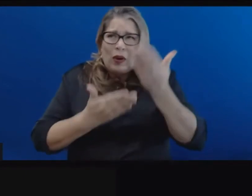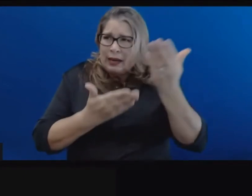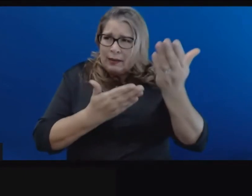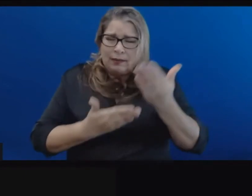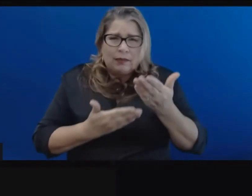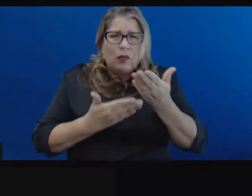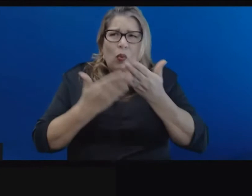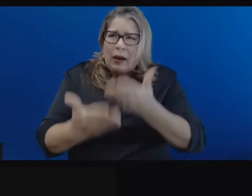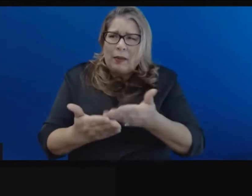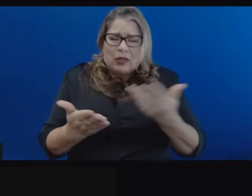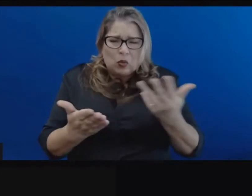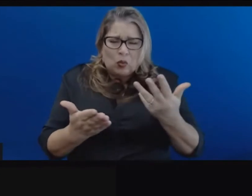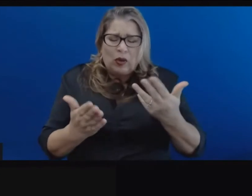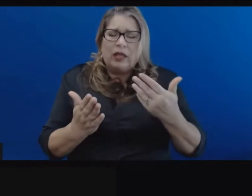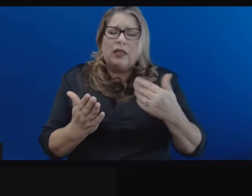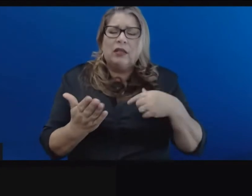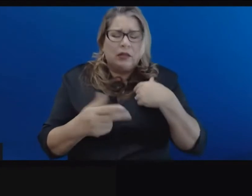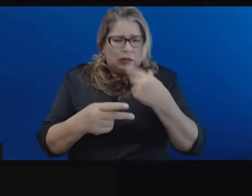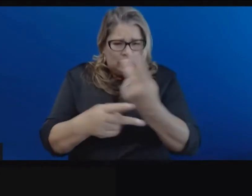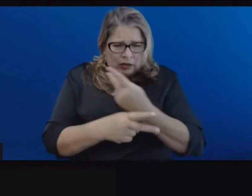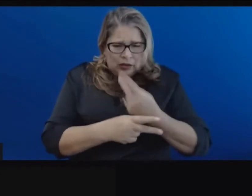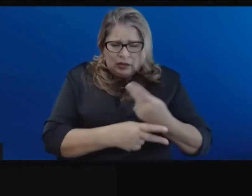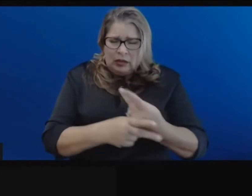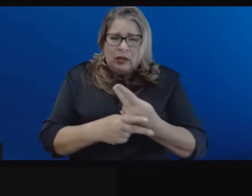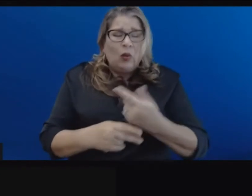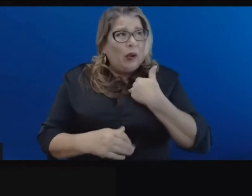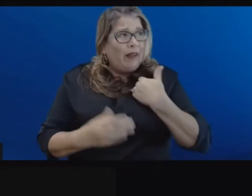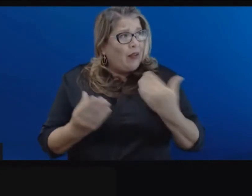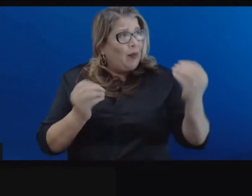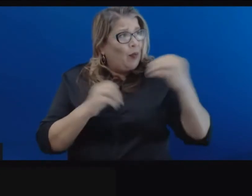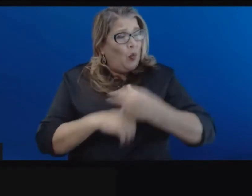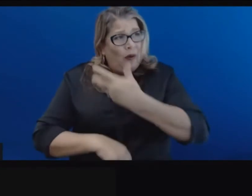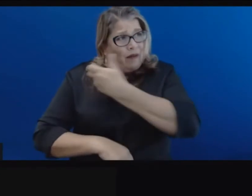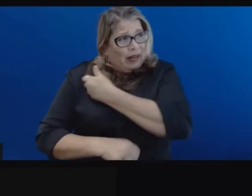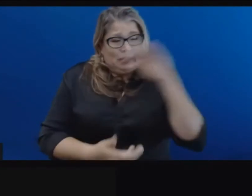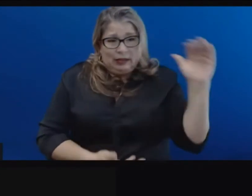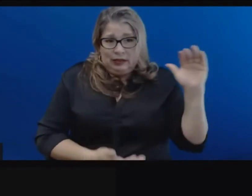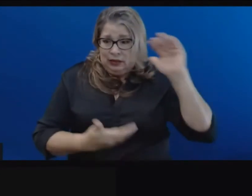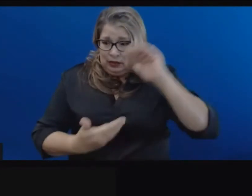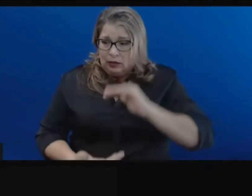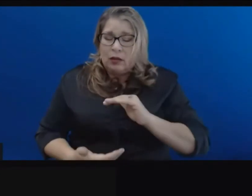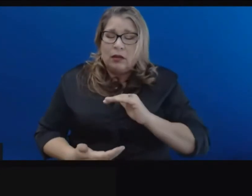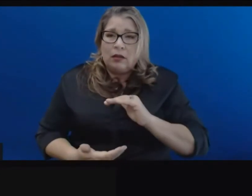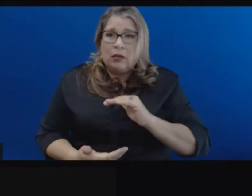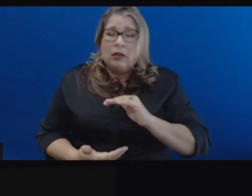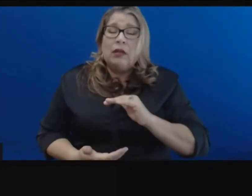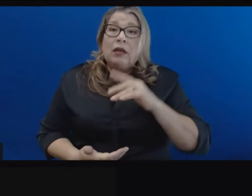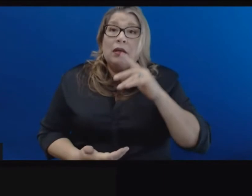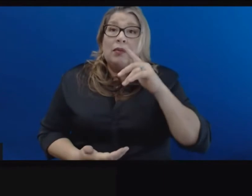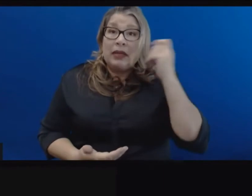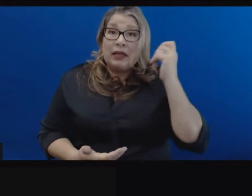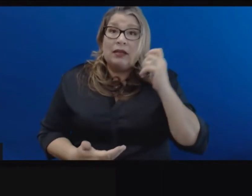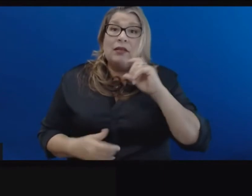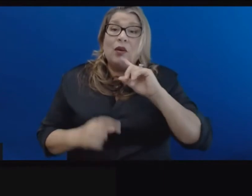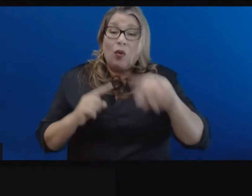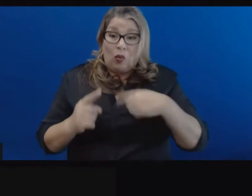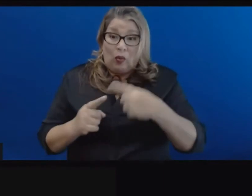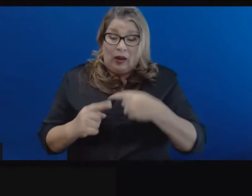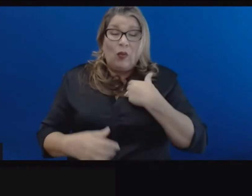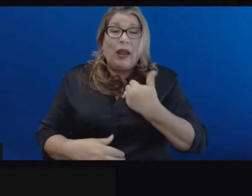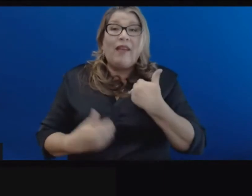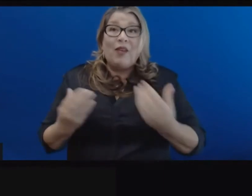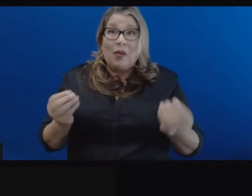supplies over the days to come. In some ways, having more vaccine in the state is going to make the distribution